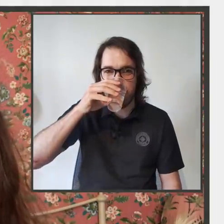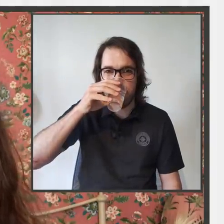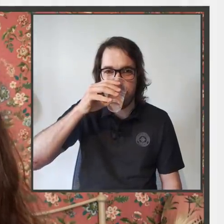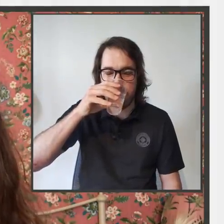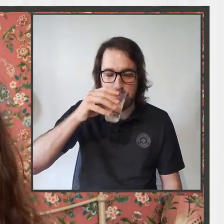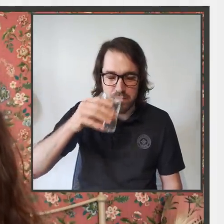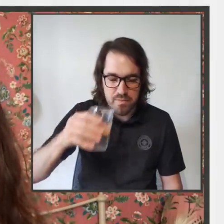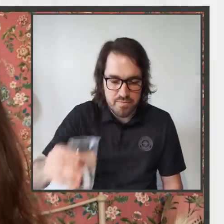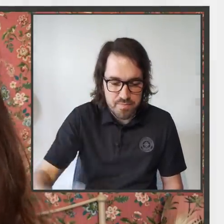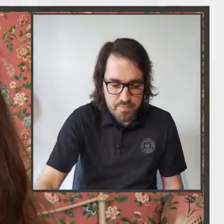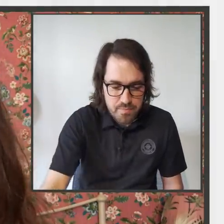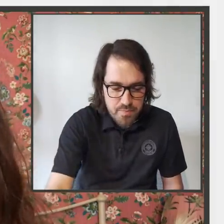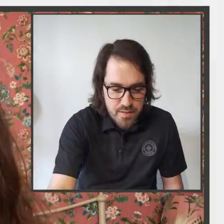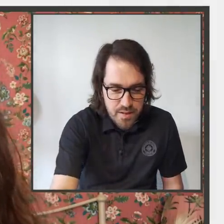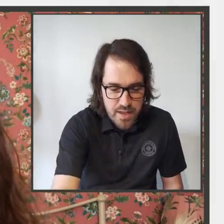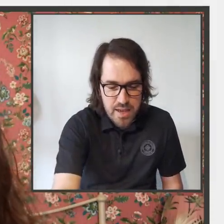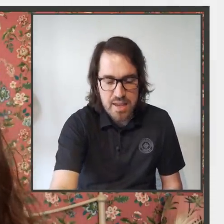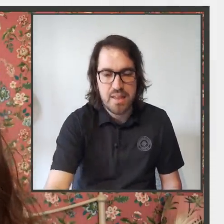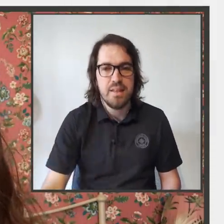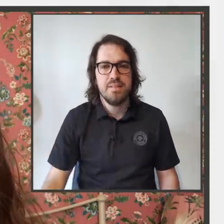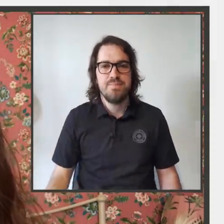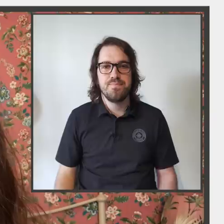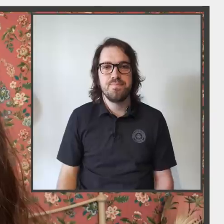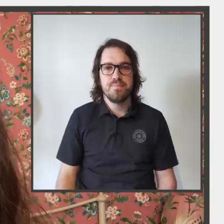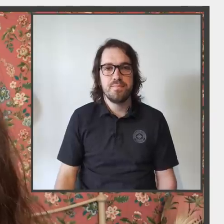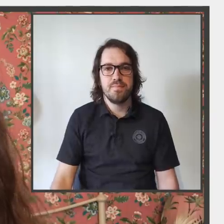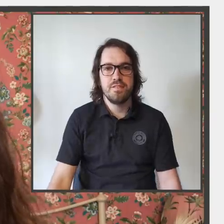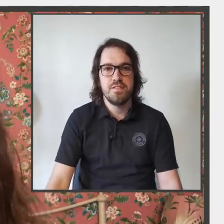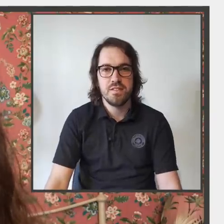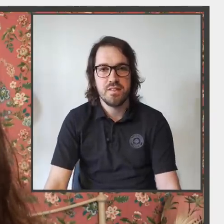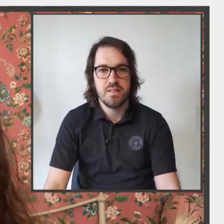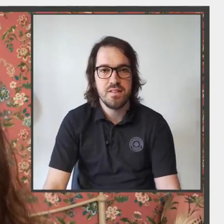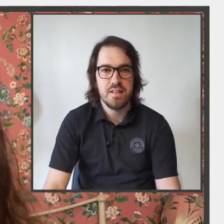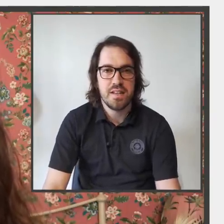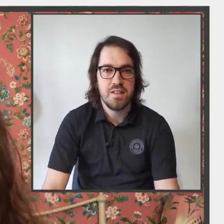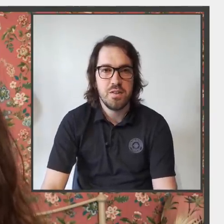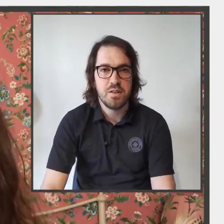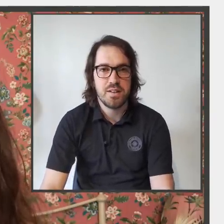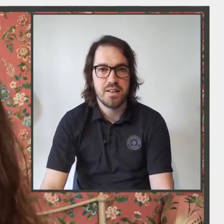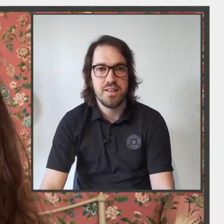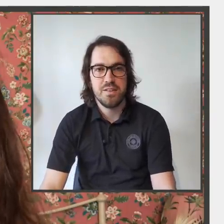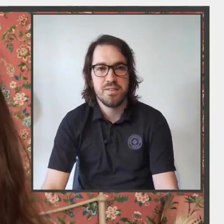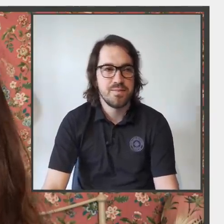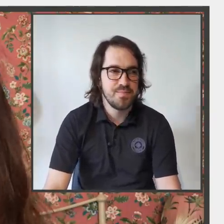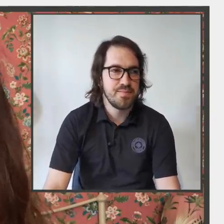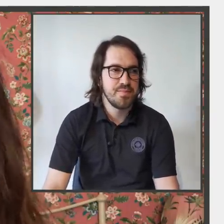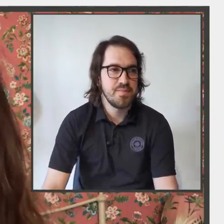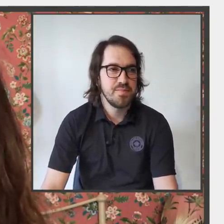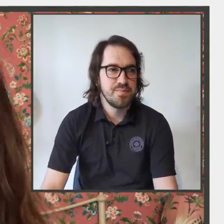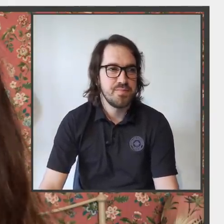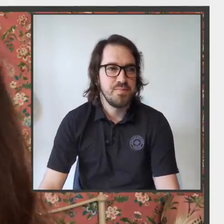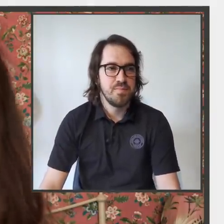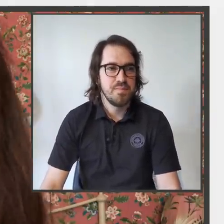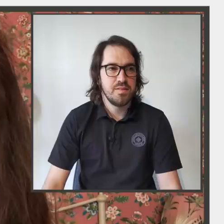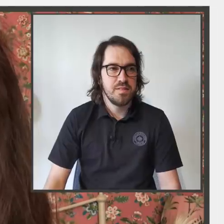not becoming normal. But the time that it is stuck is becoming longer and longer and longer. And